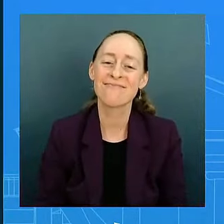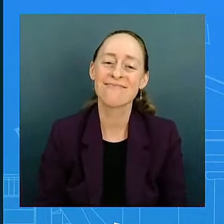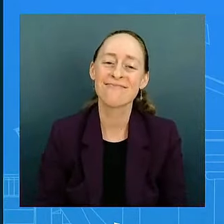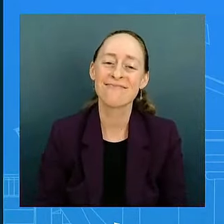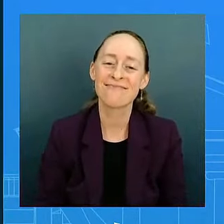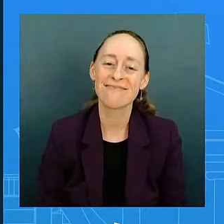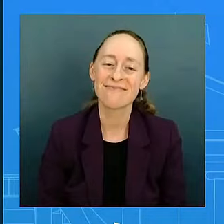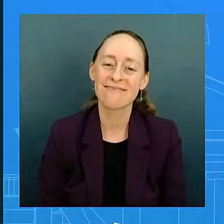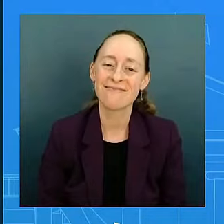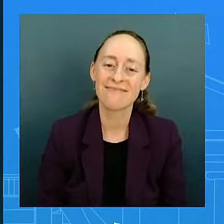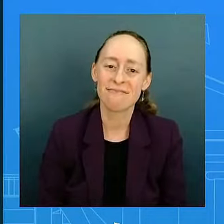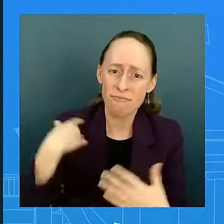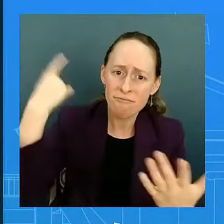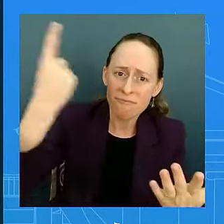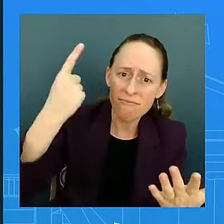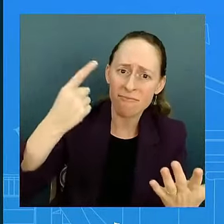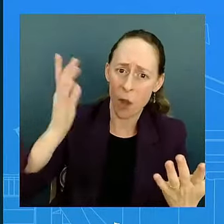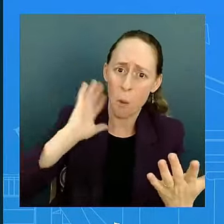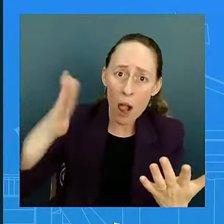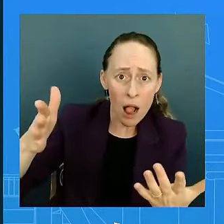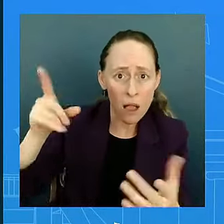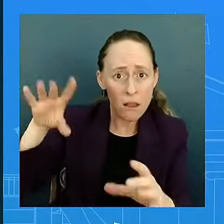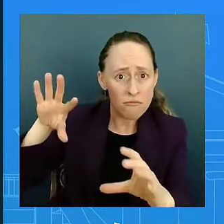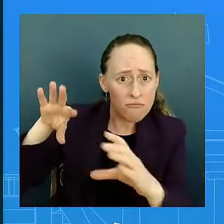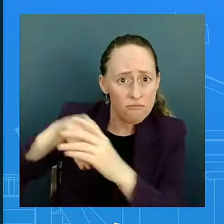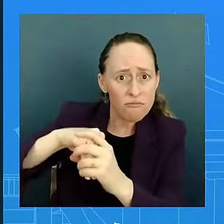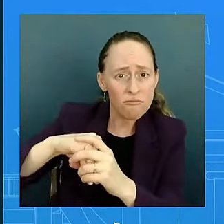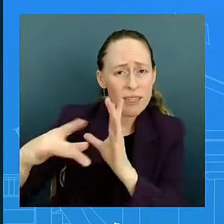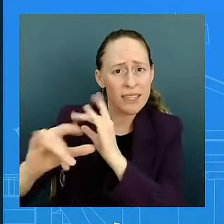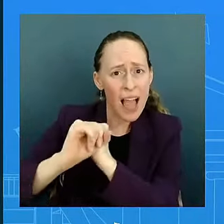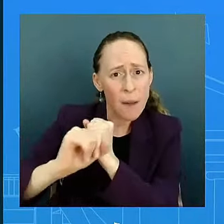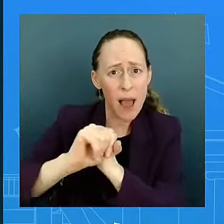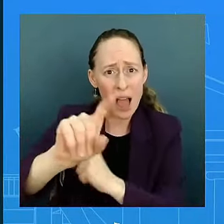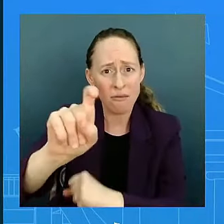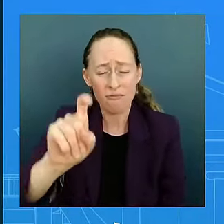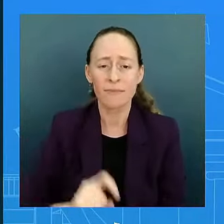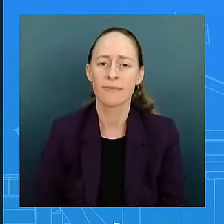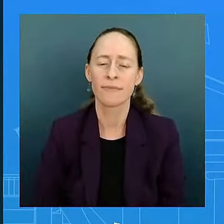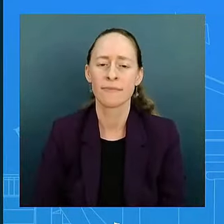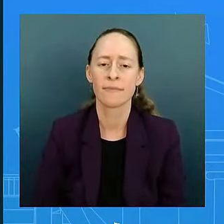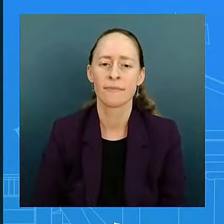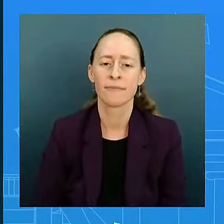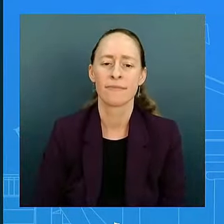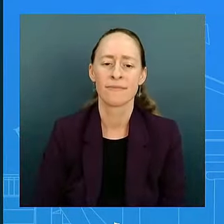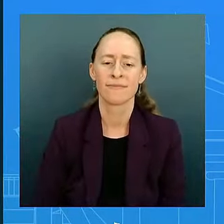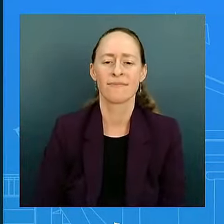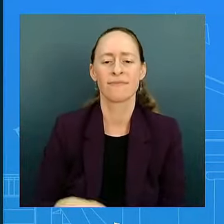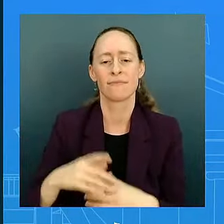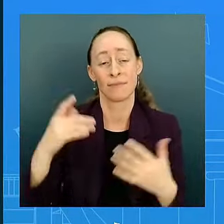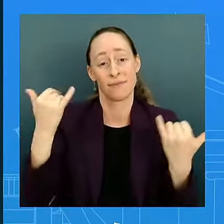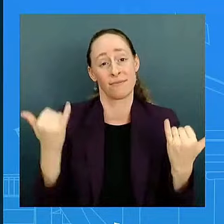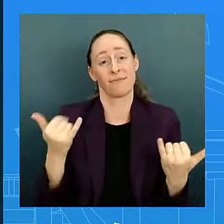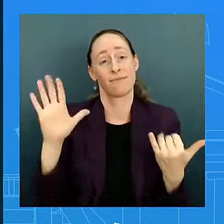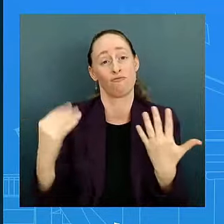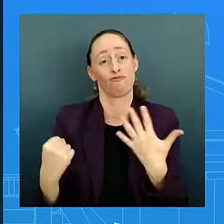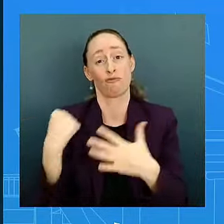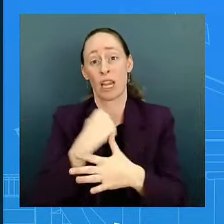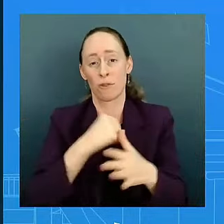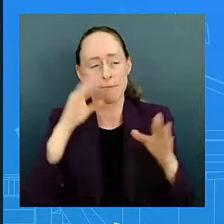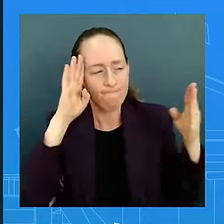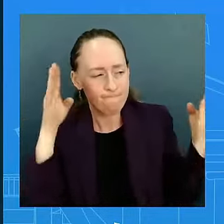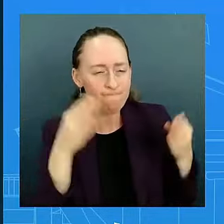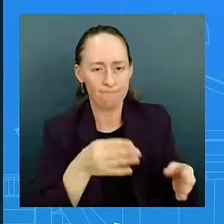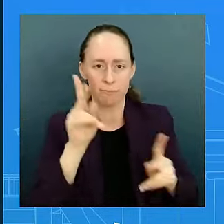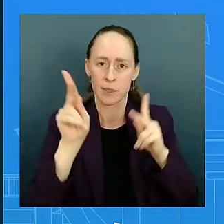as he has stated, his intention is to focus on the American people, to continuing to deliver and build on the